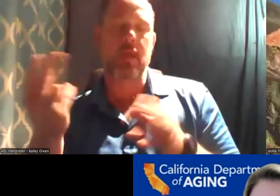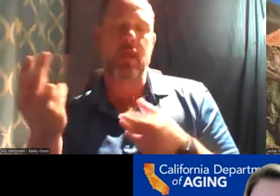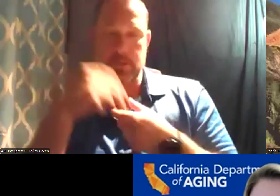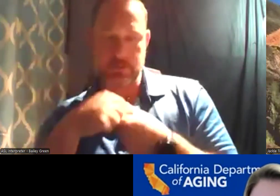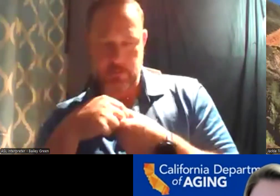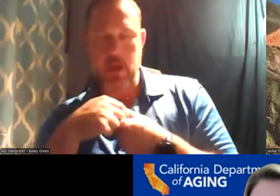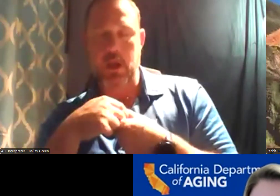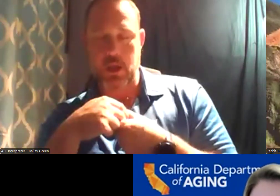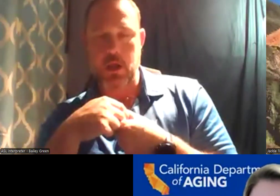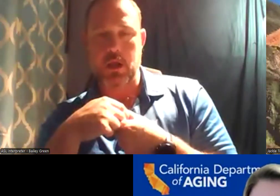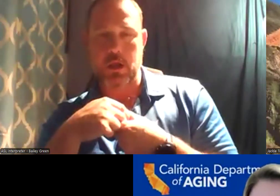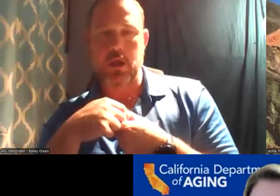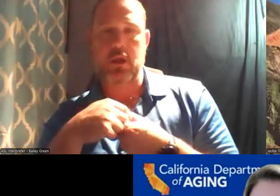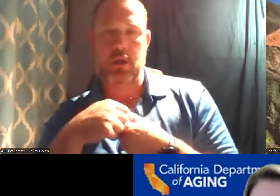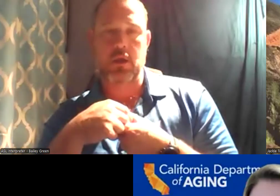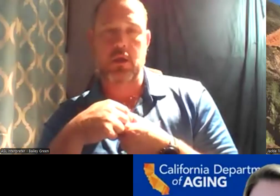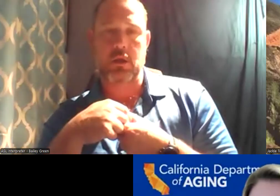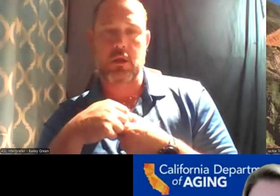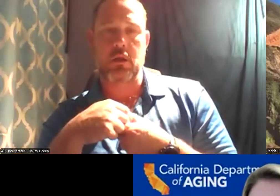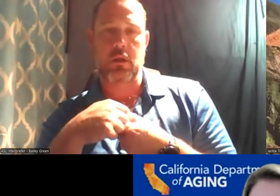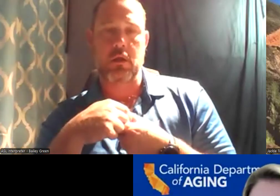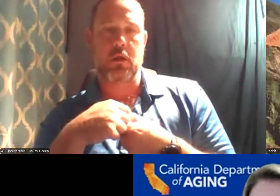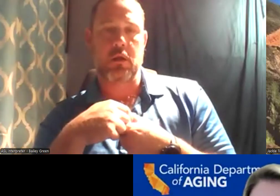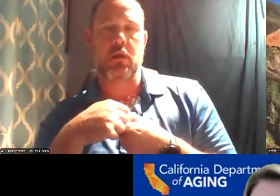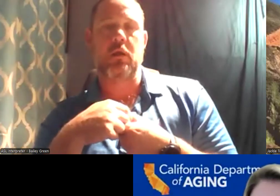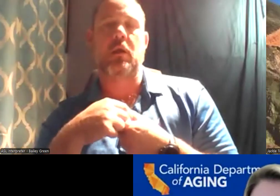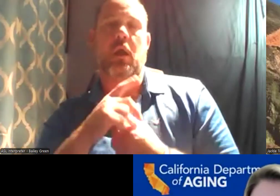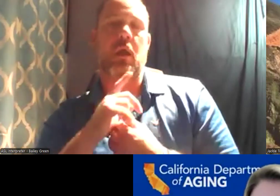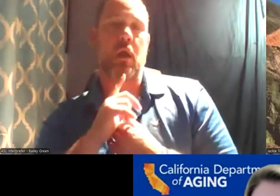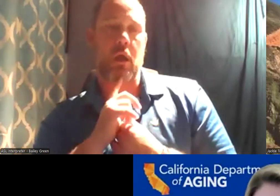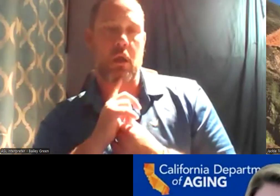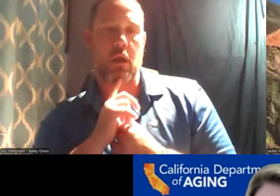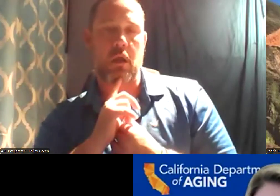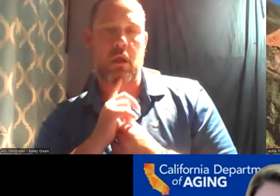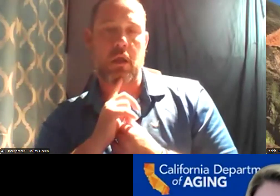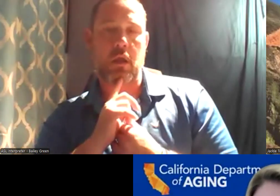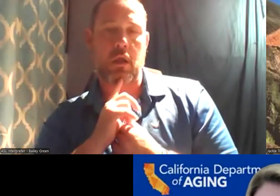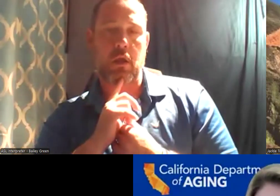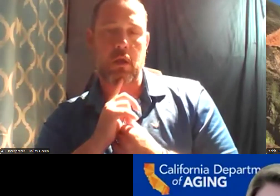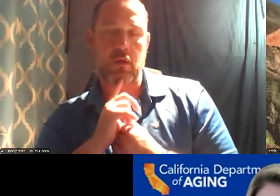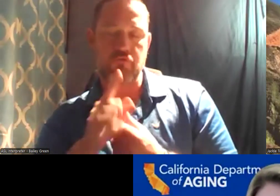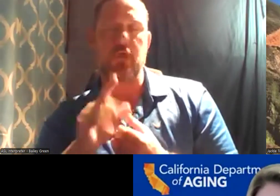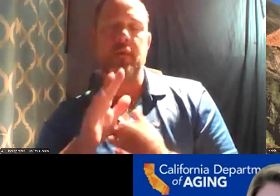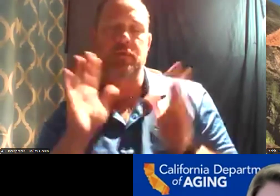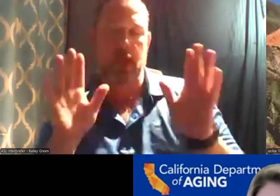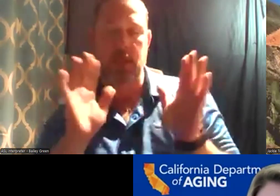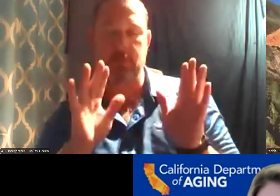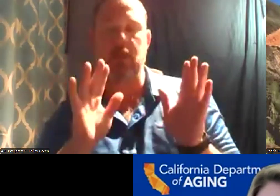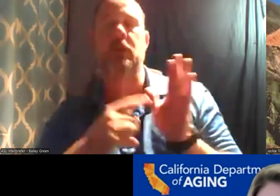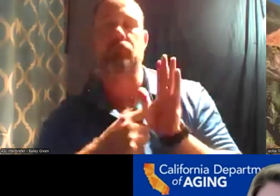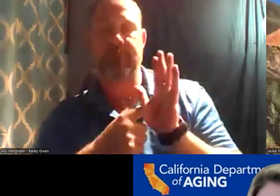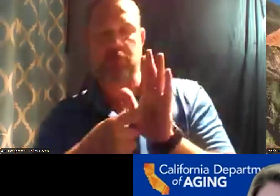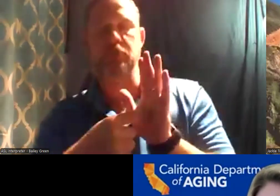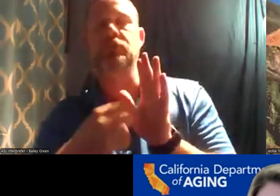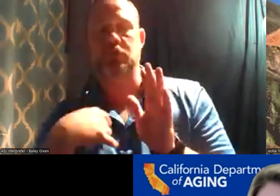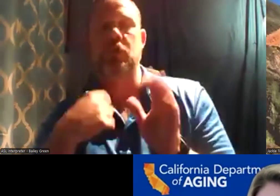participated in that effort and really was excellent reflections that they all had. So we are